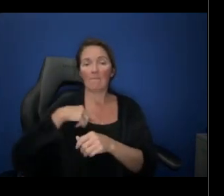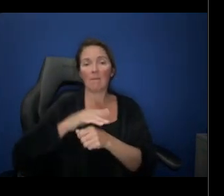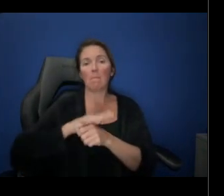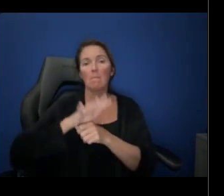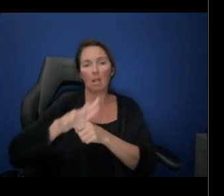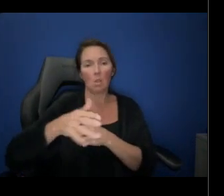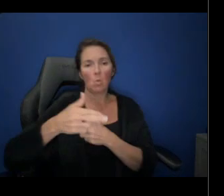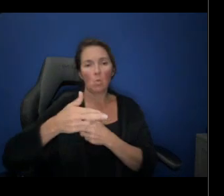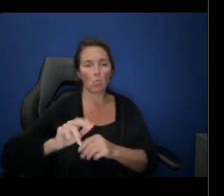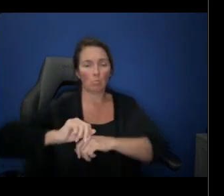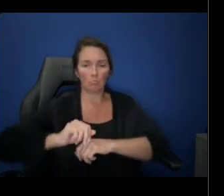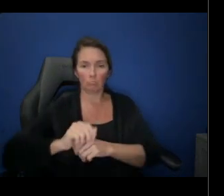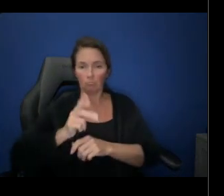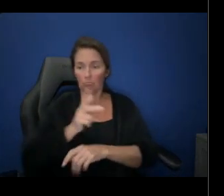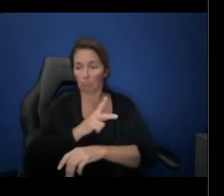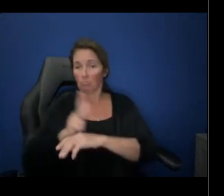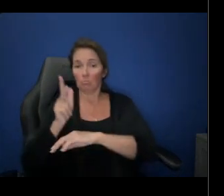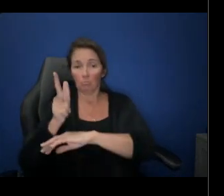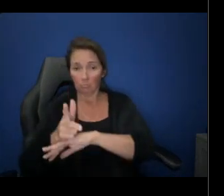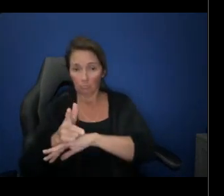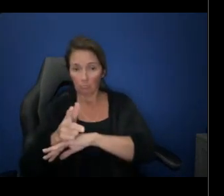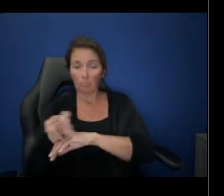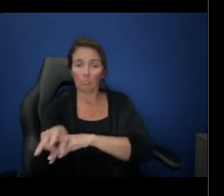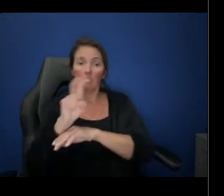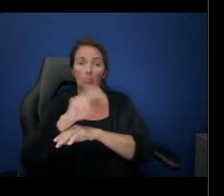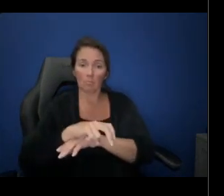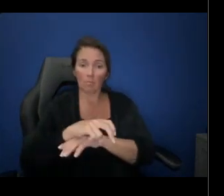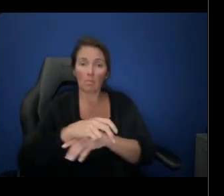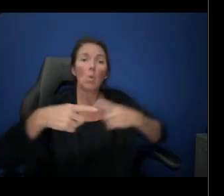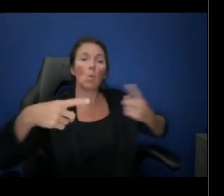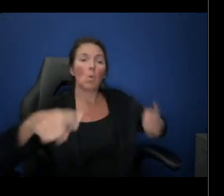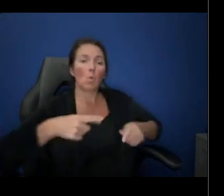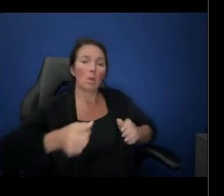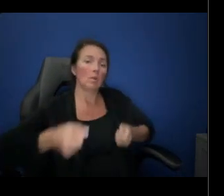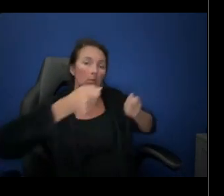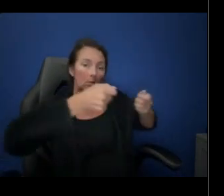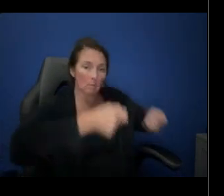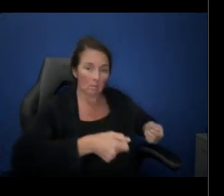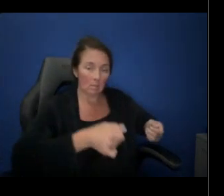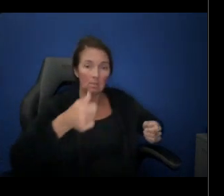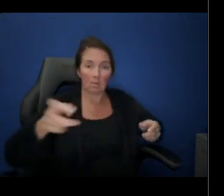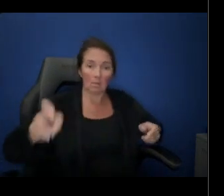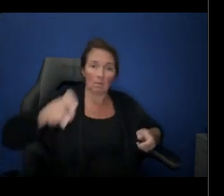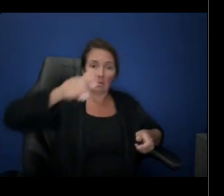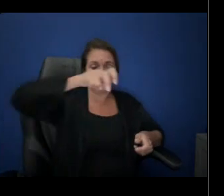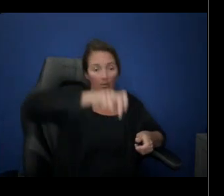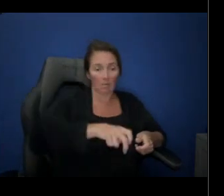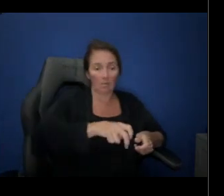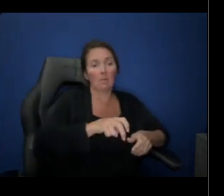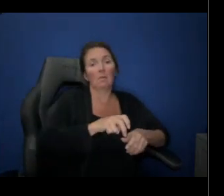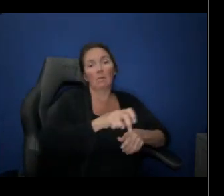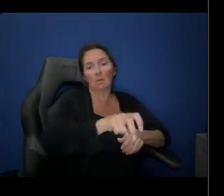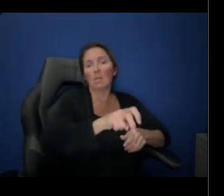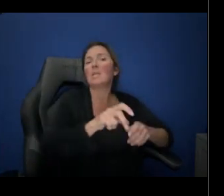enough room to unload a wheelchair and get out of a vehicle